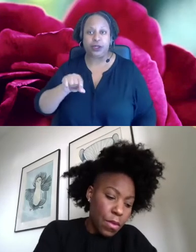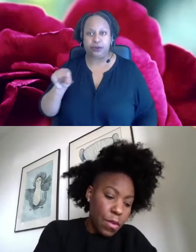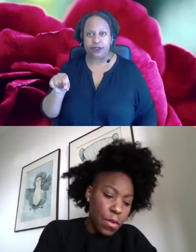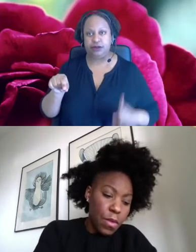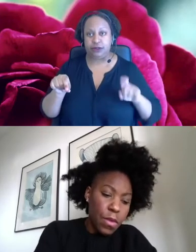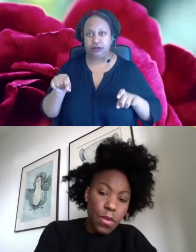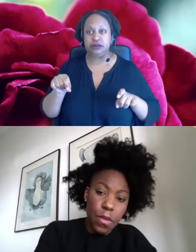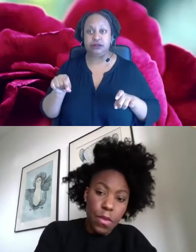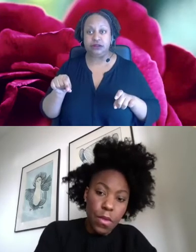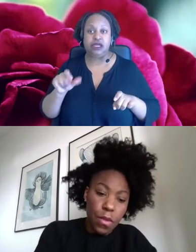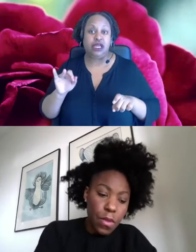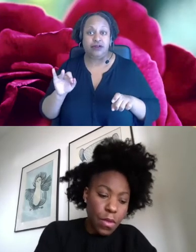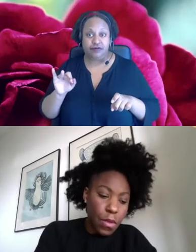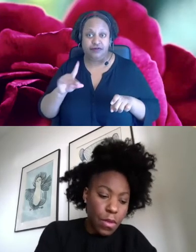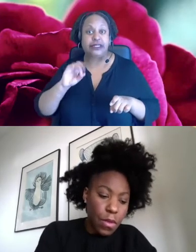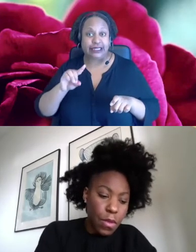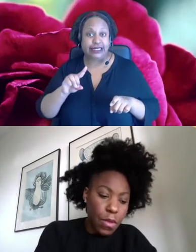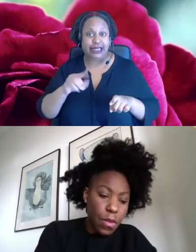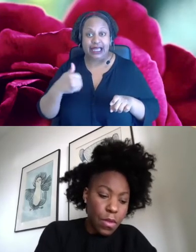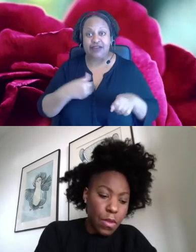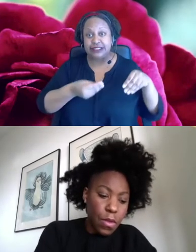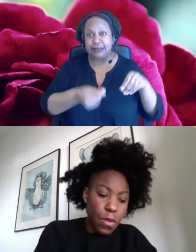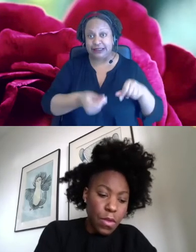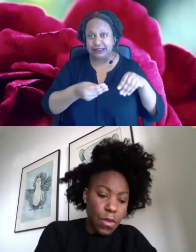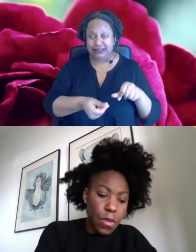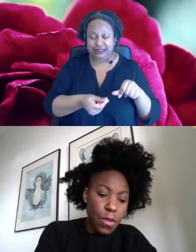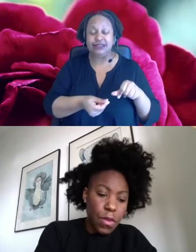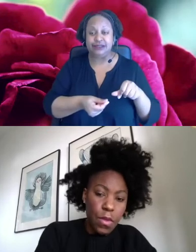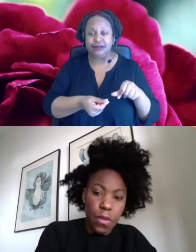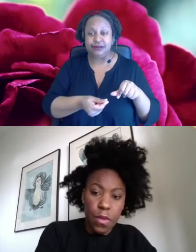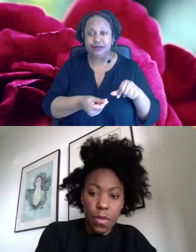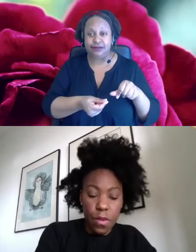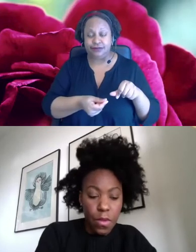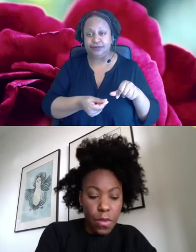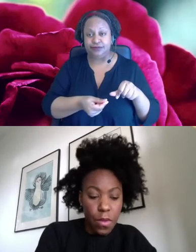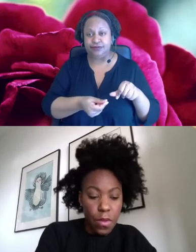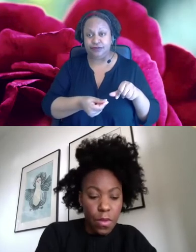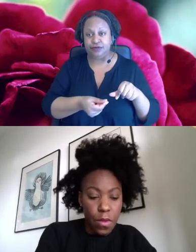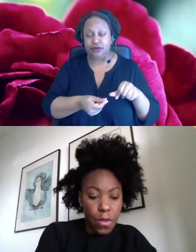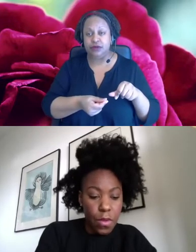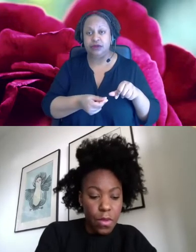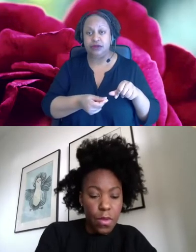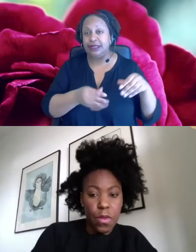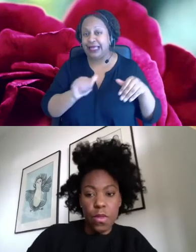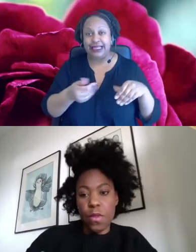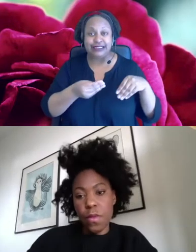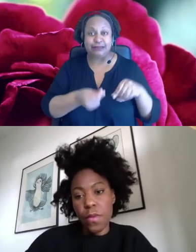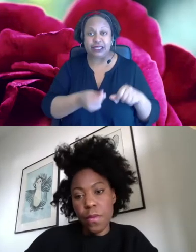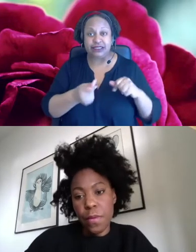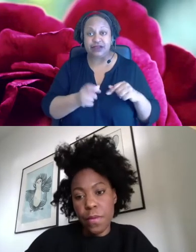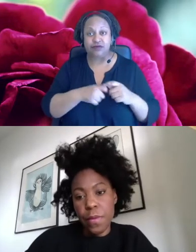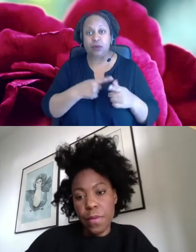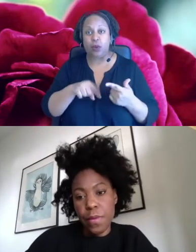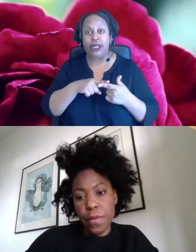If you did incur any expenses between the time that you